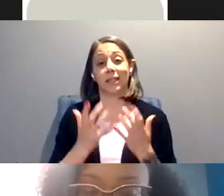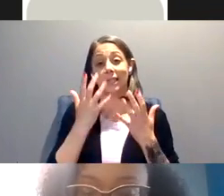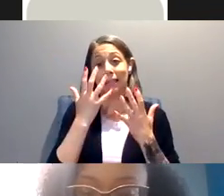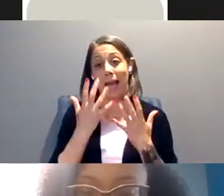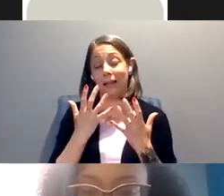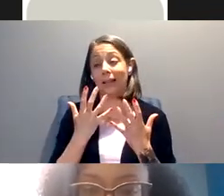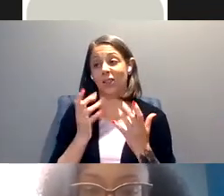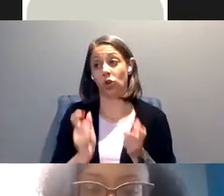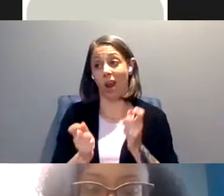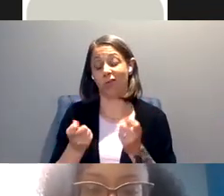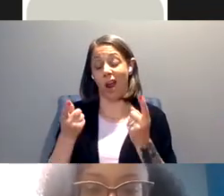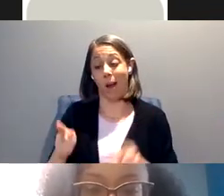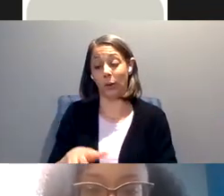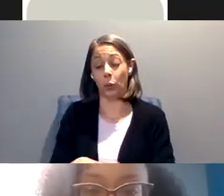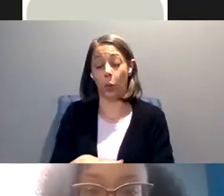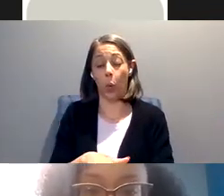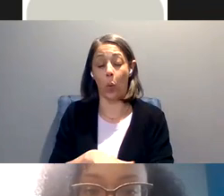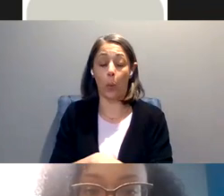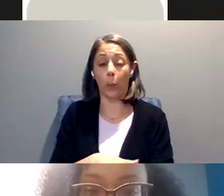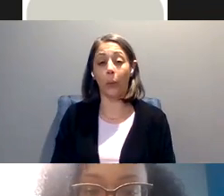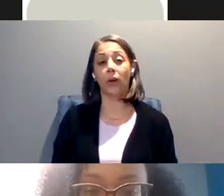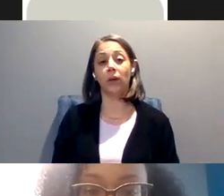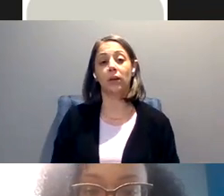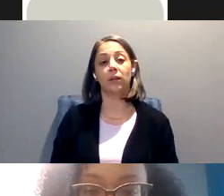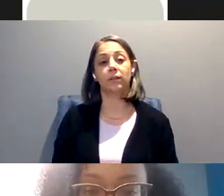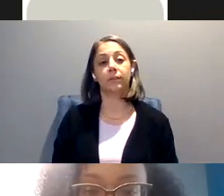slowly. Let's go ahead.